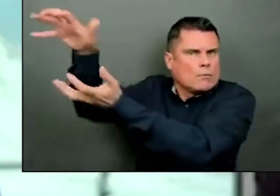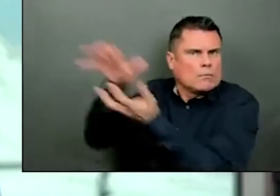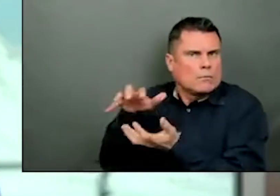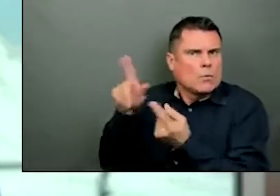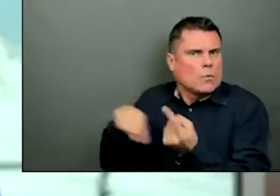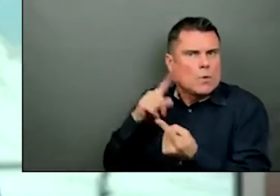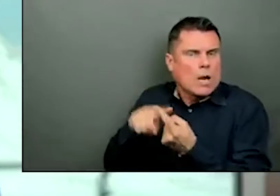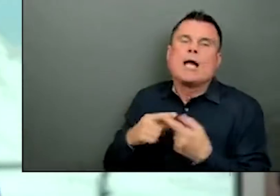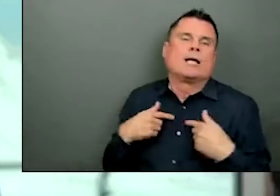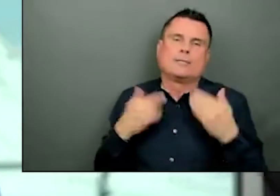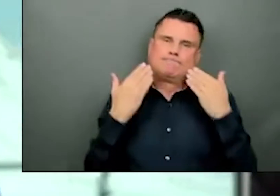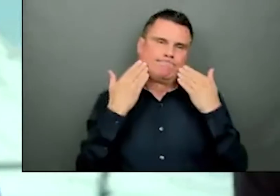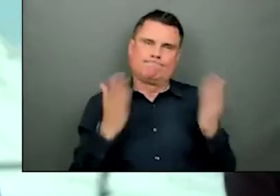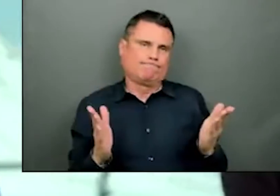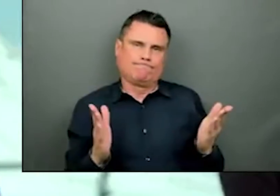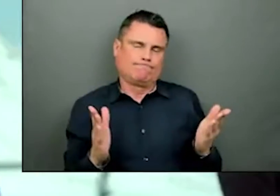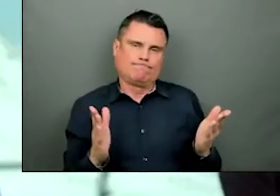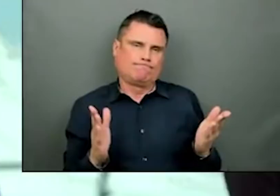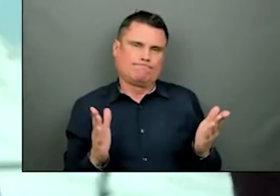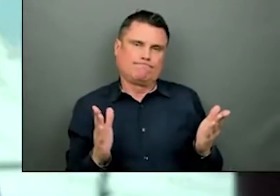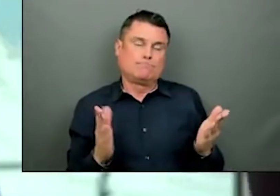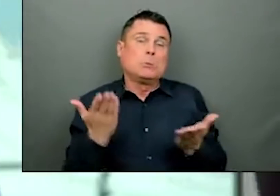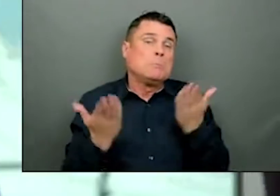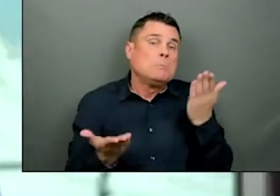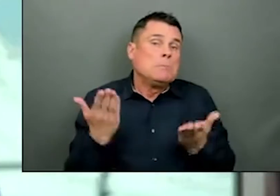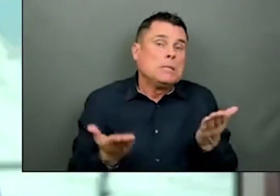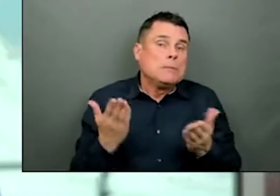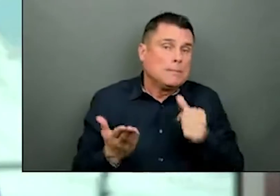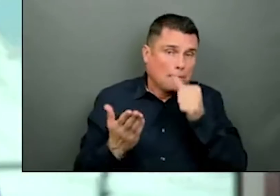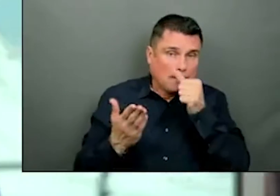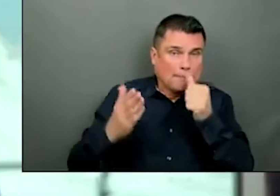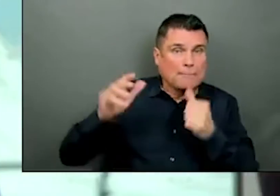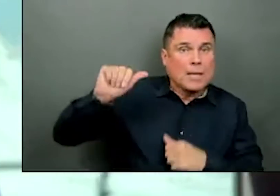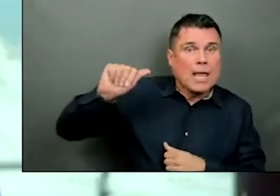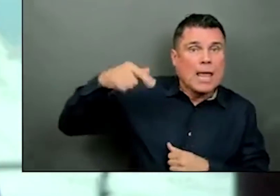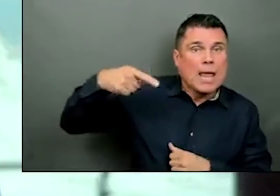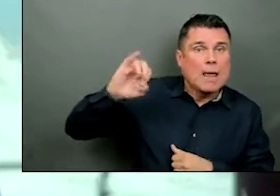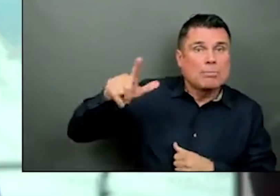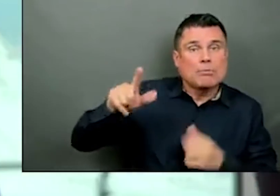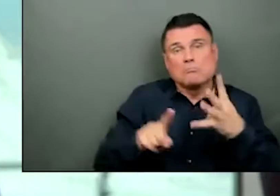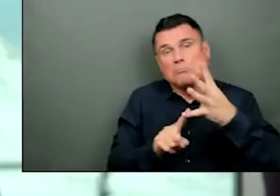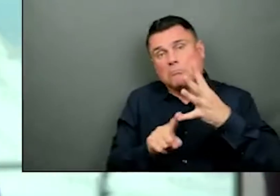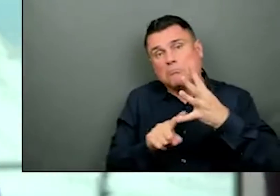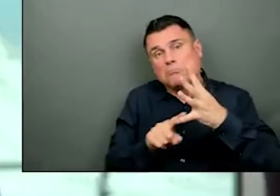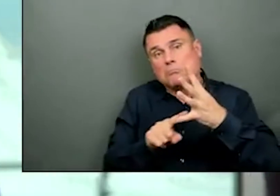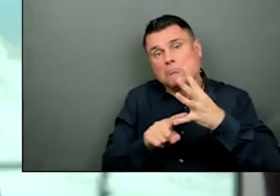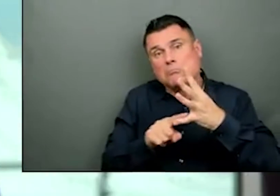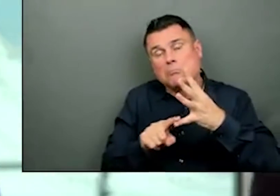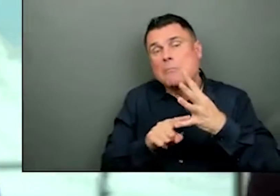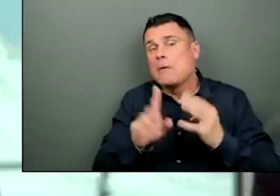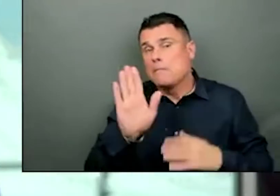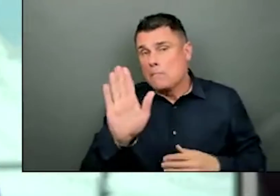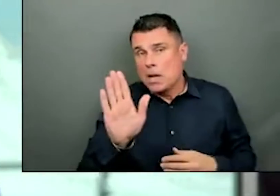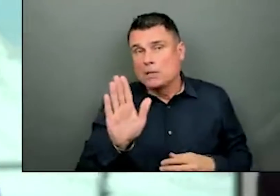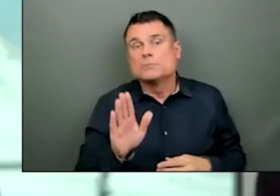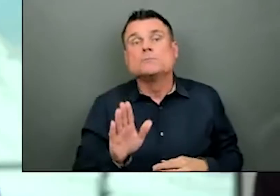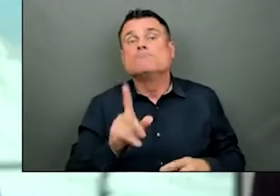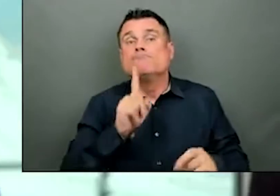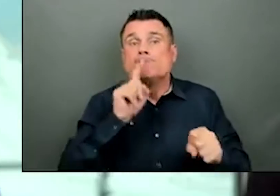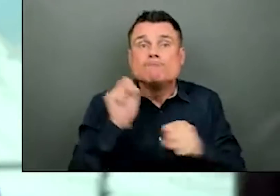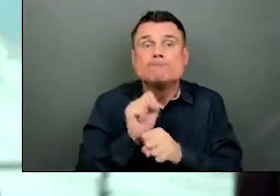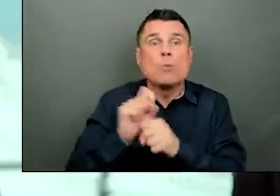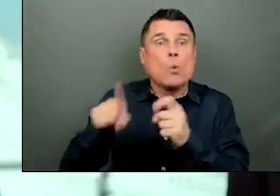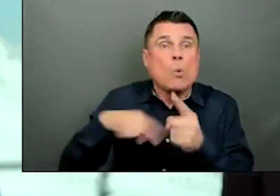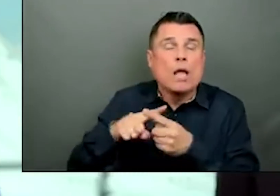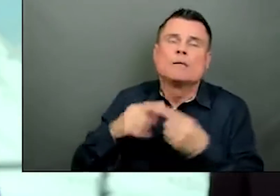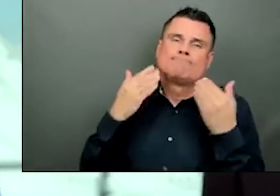that we may receive by the end of April, but we have no timeline yet confirmed. So that's good news, and we